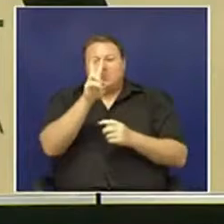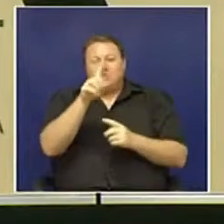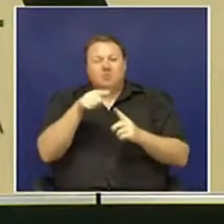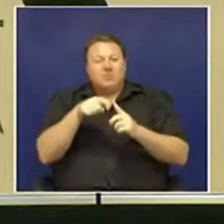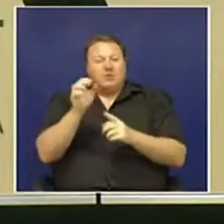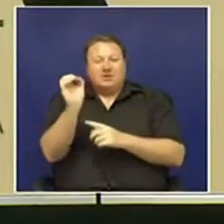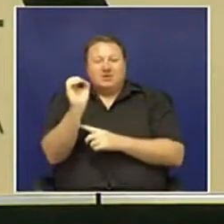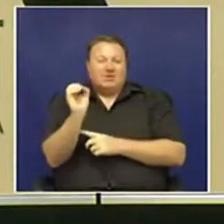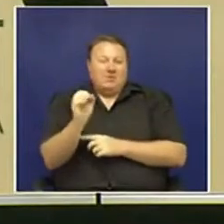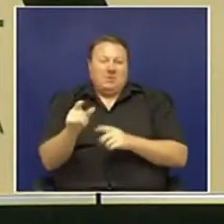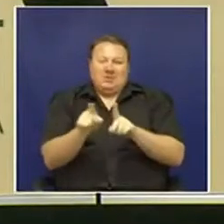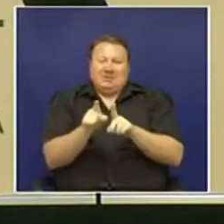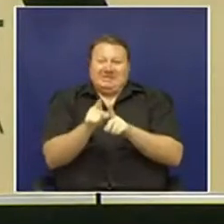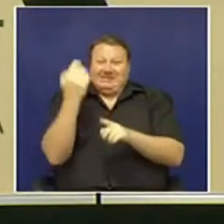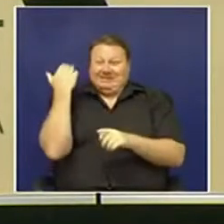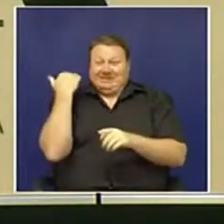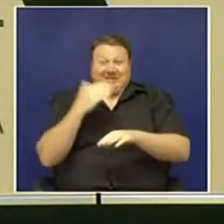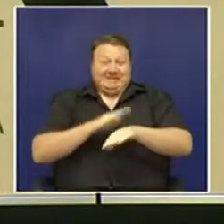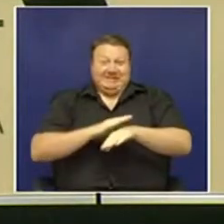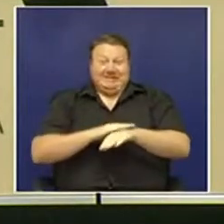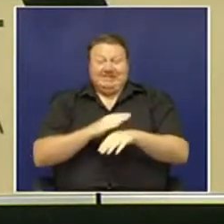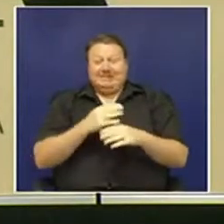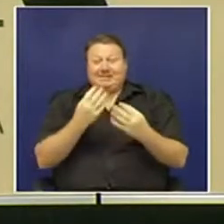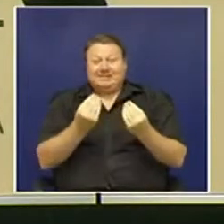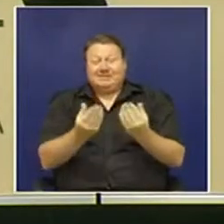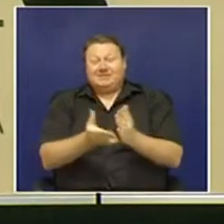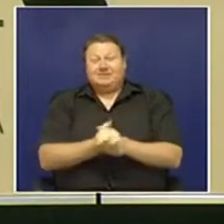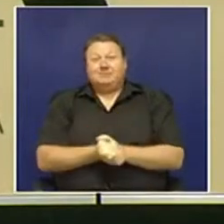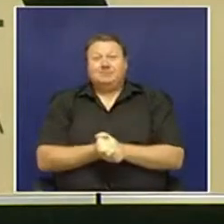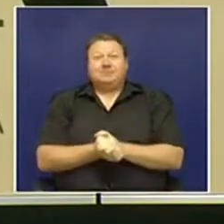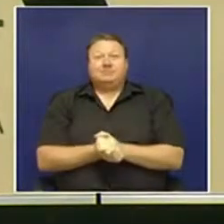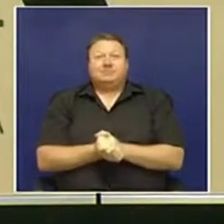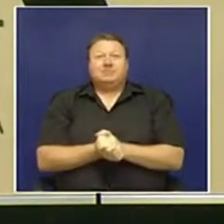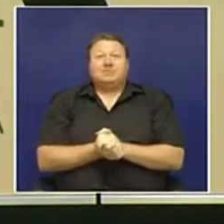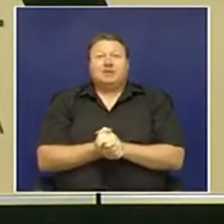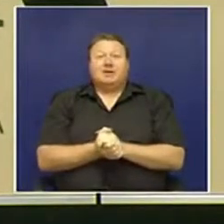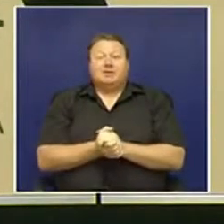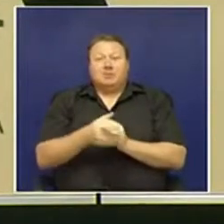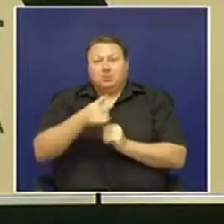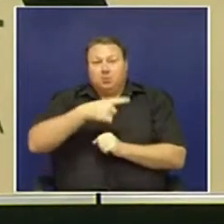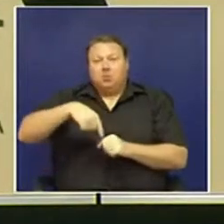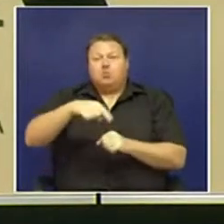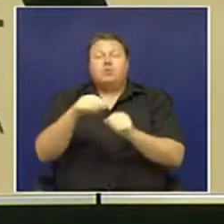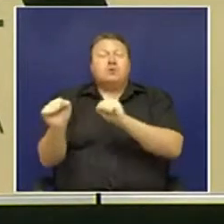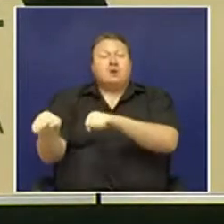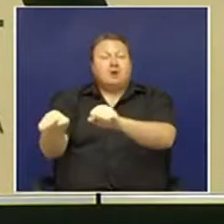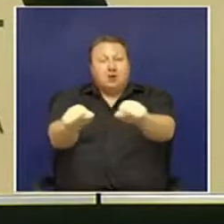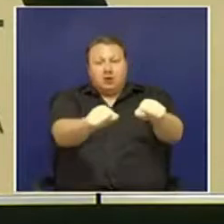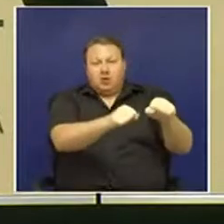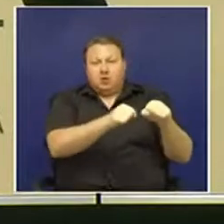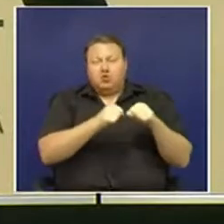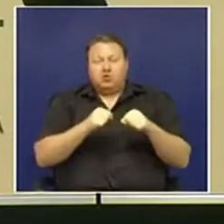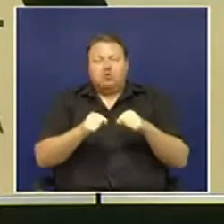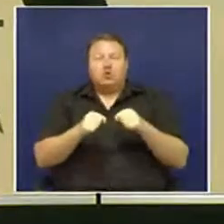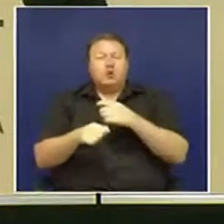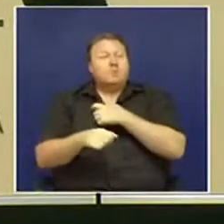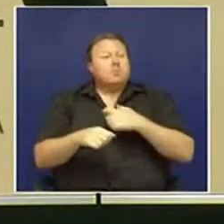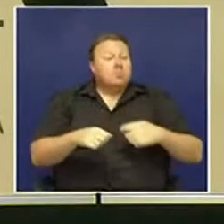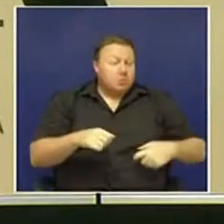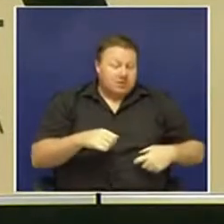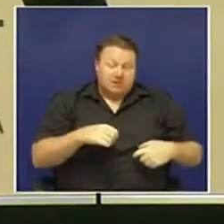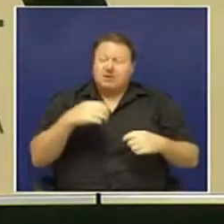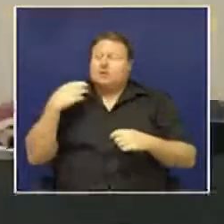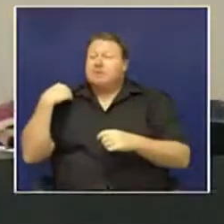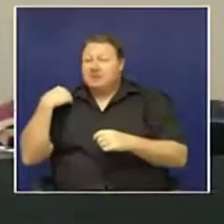like we had last time. But we had agreed, Mr. President and Minister of Finance,